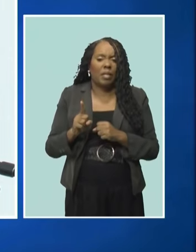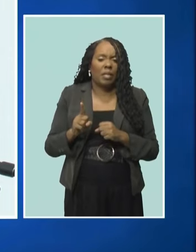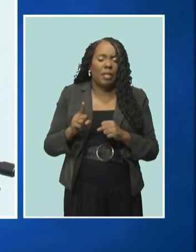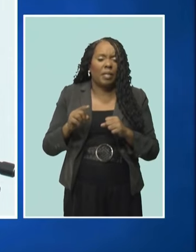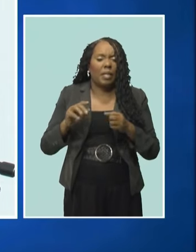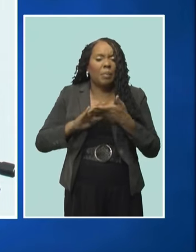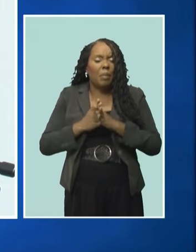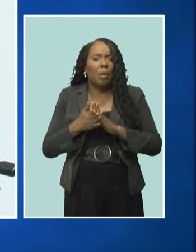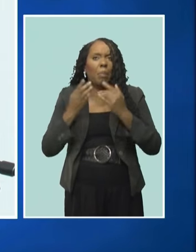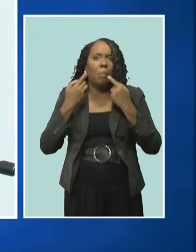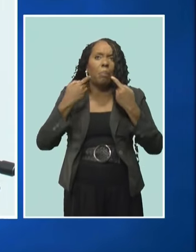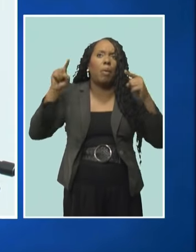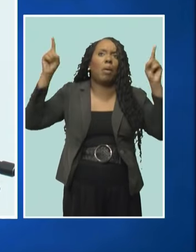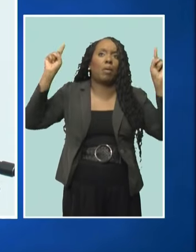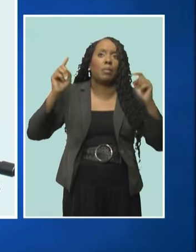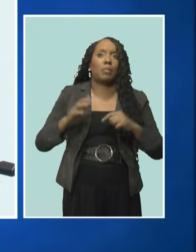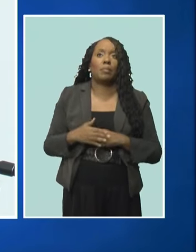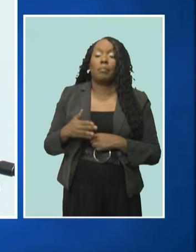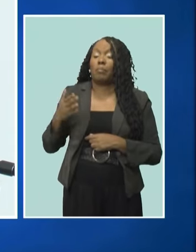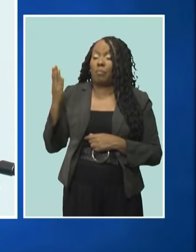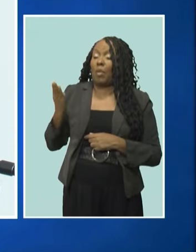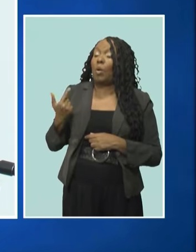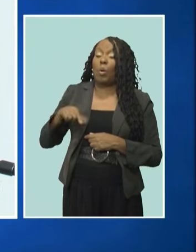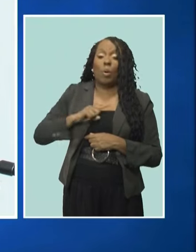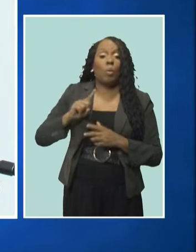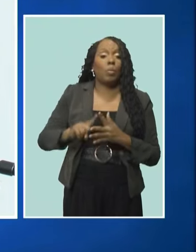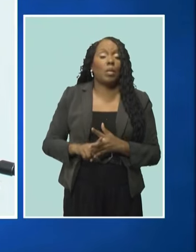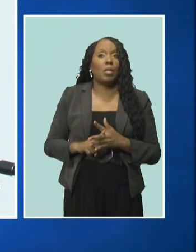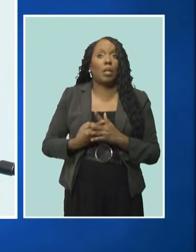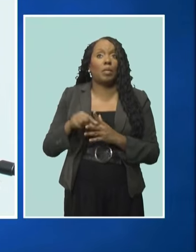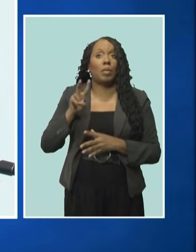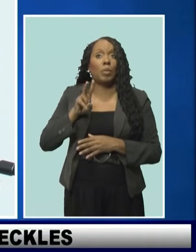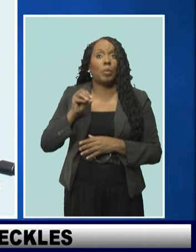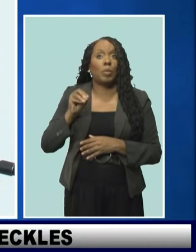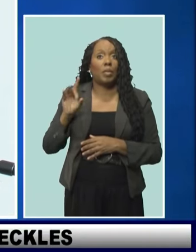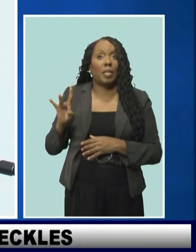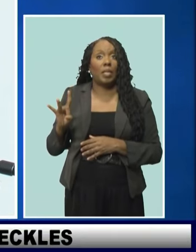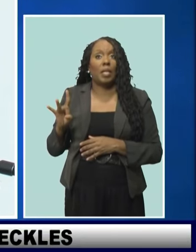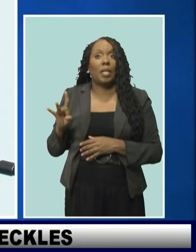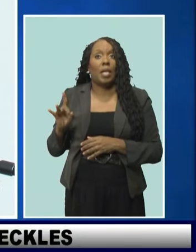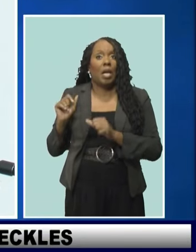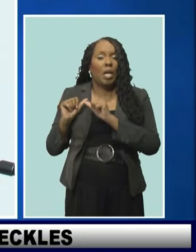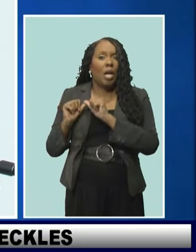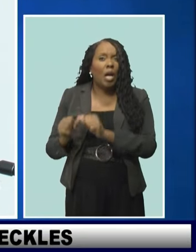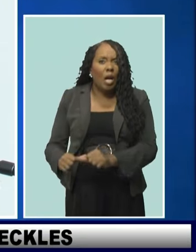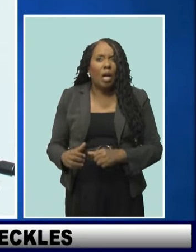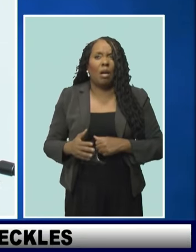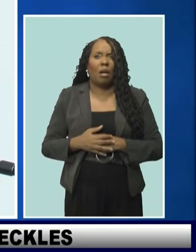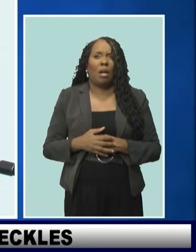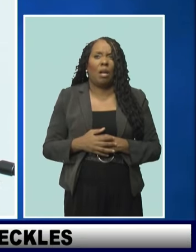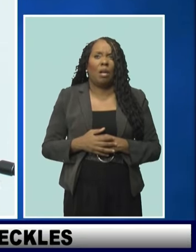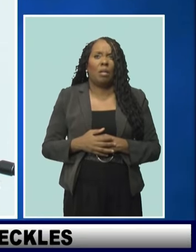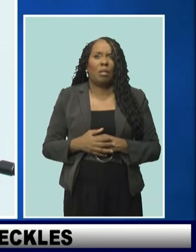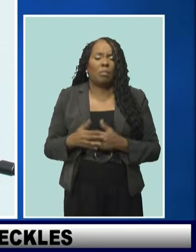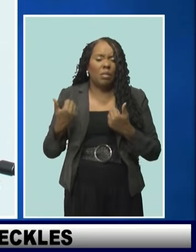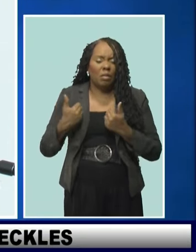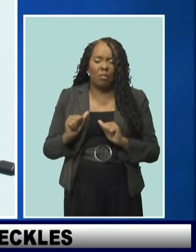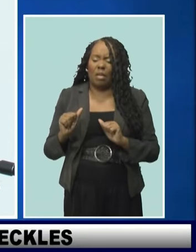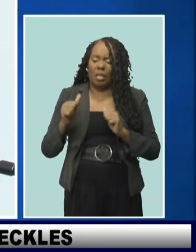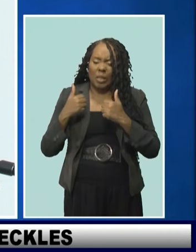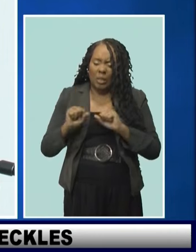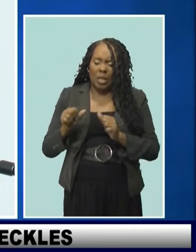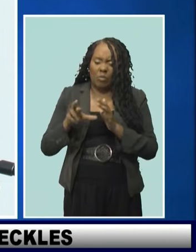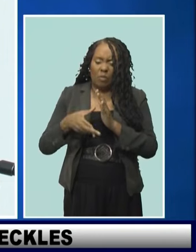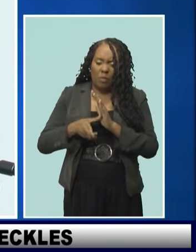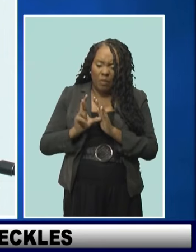achieve, become the National Influenza Center, it's definitely on the horizon. We can definitely do this. We went back and we looked to see what we had documented, review